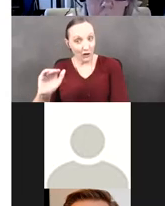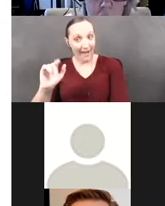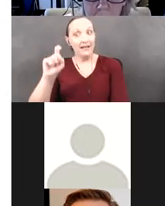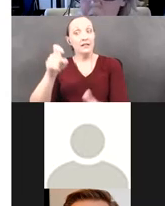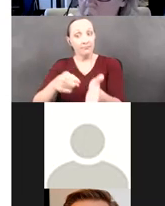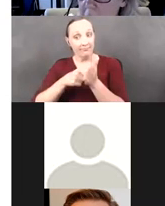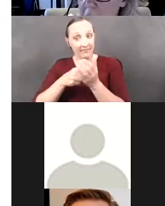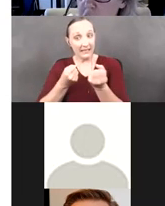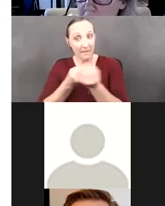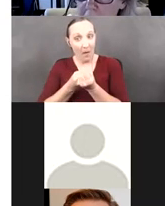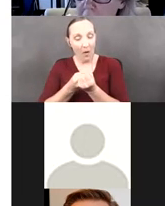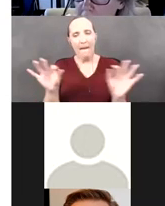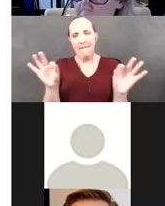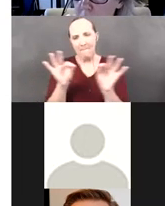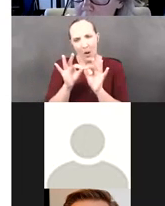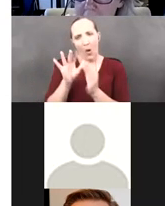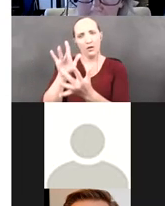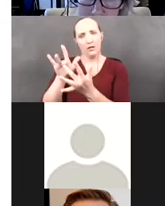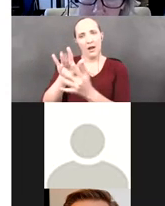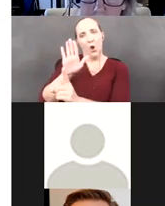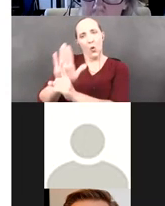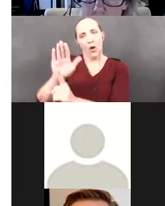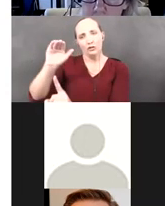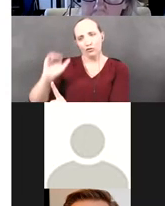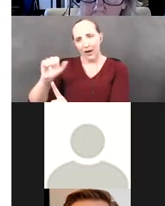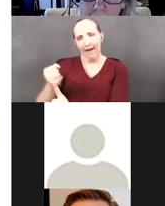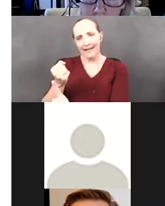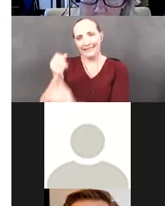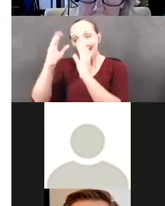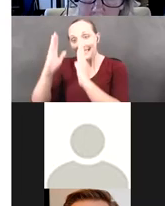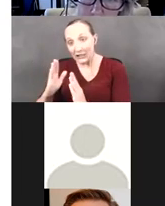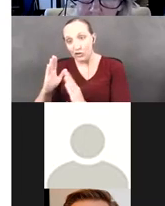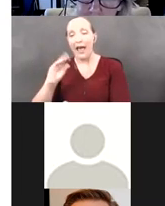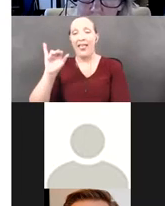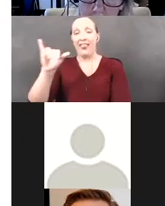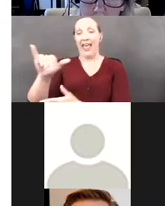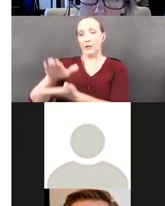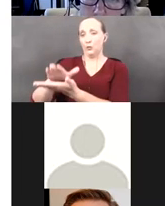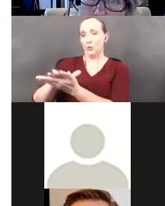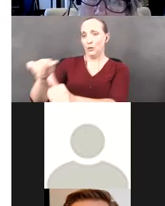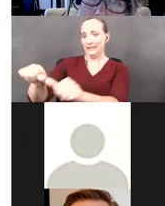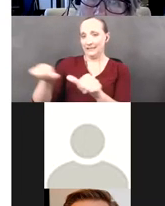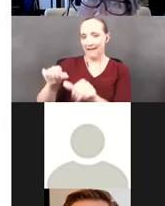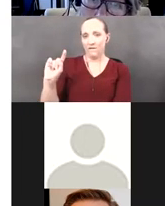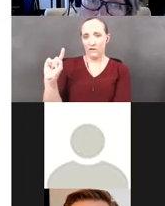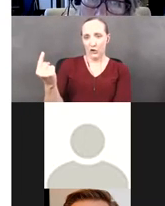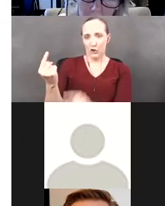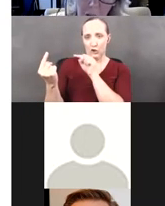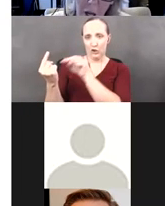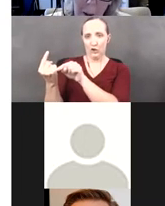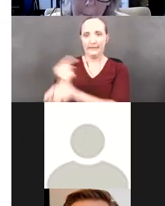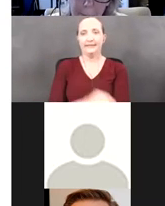please más reach out to their ayuda, por teacher favor and to the comuníquese school con el site maestro and y la start there escuela first. y empiece por allí primero.